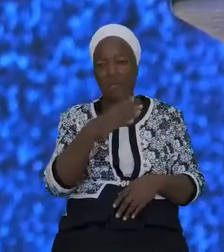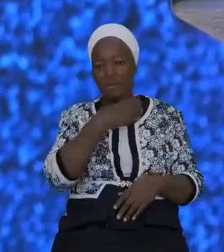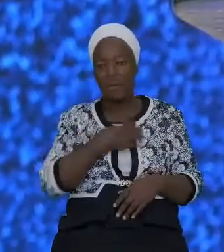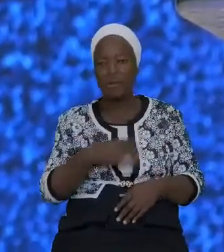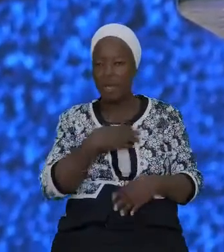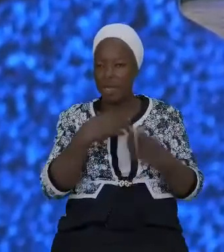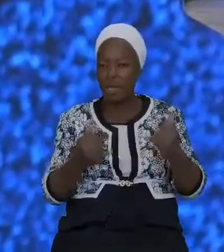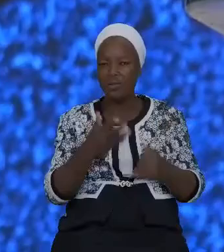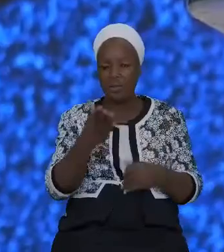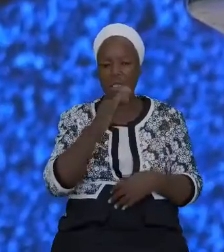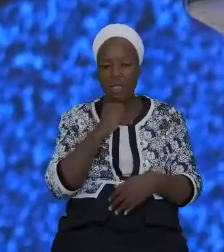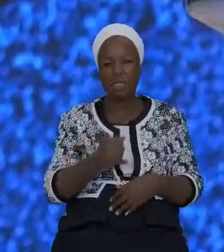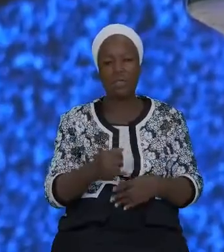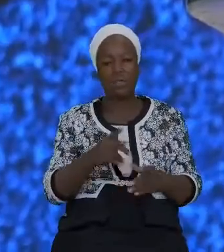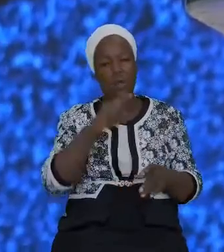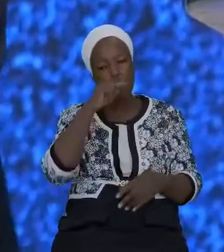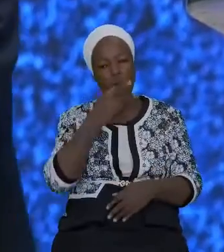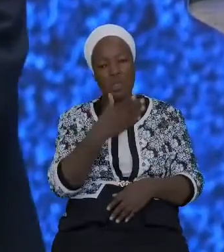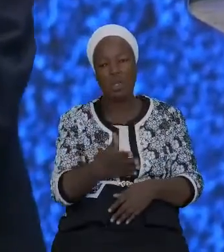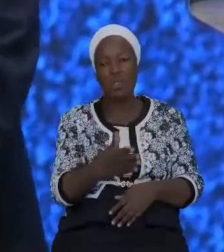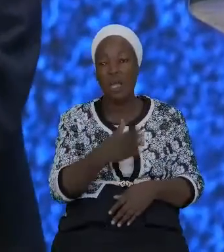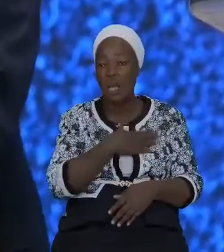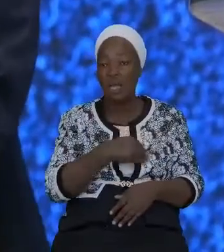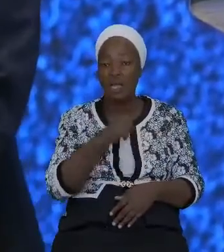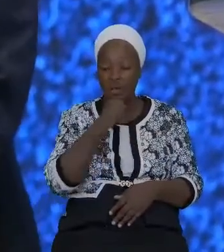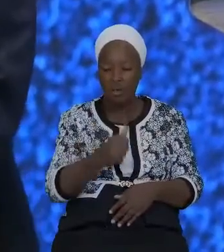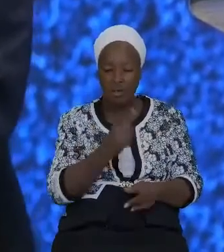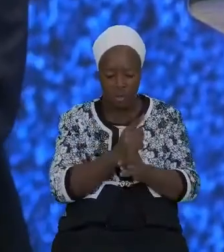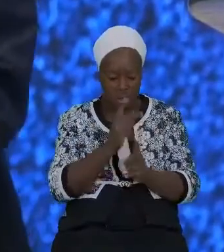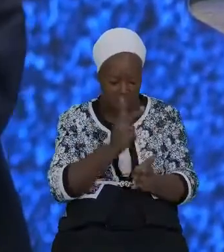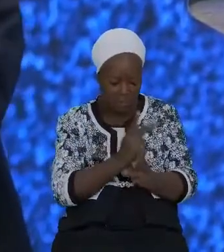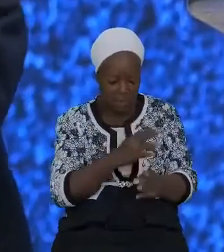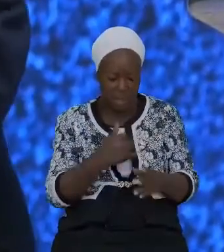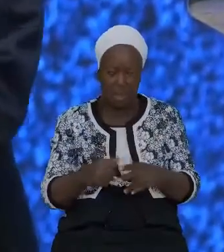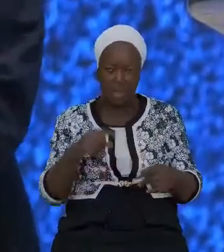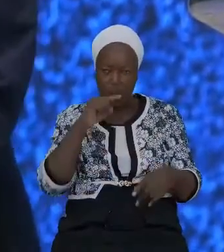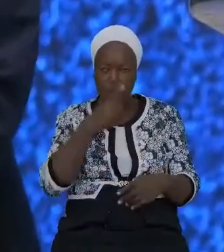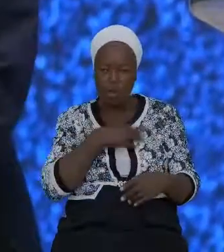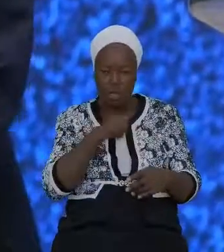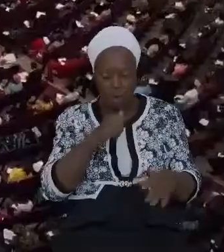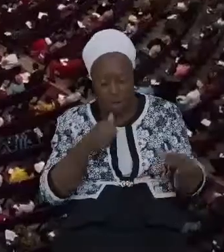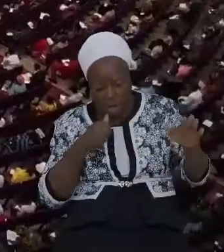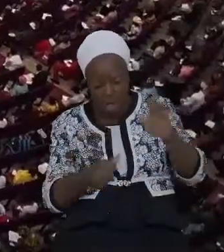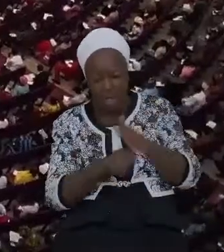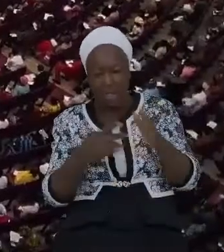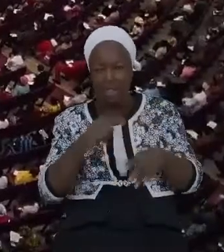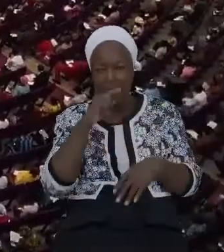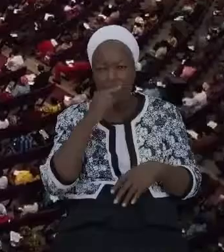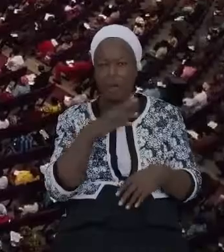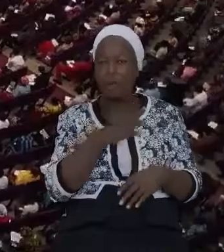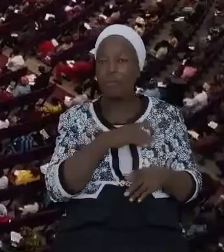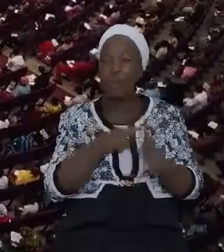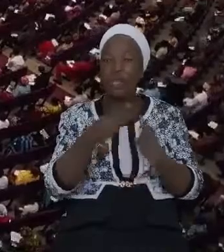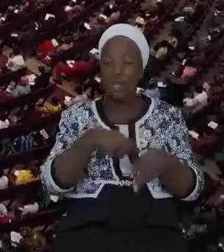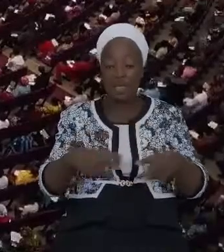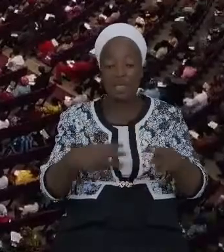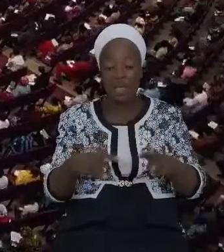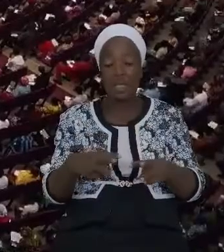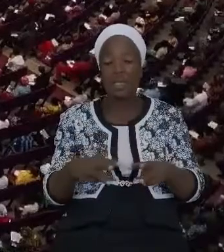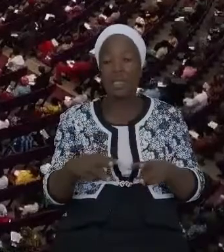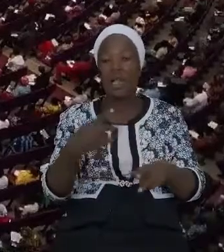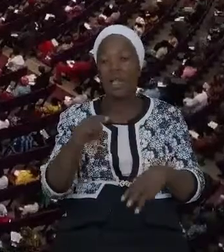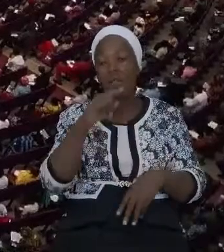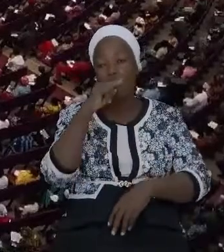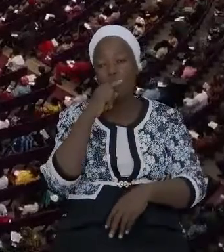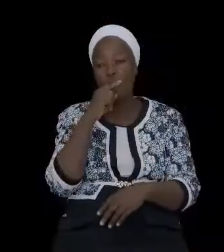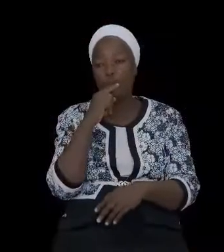is corn there. And they're not hoarding the corn. They're not hiding the corn. They're selling the